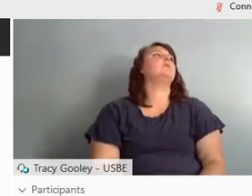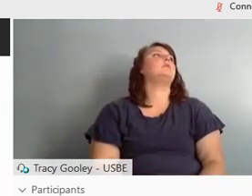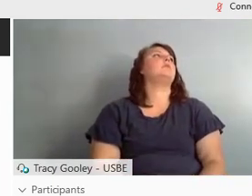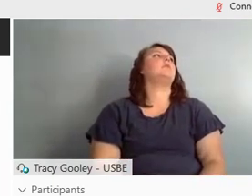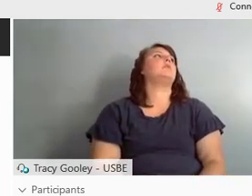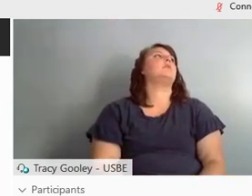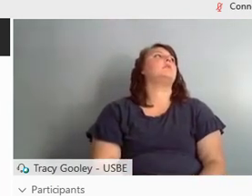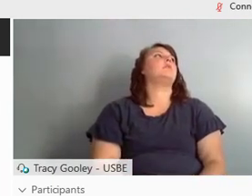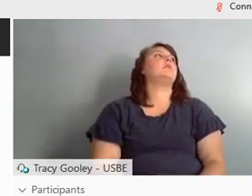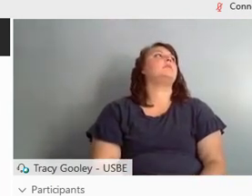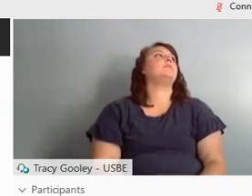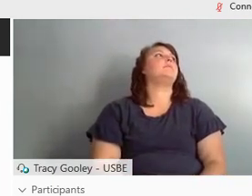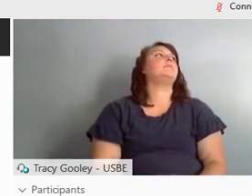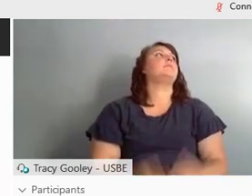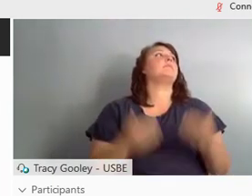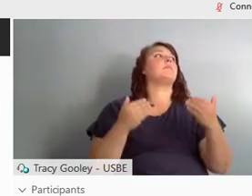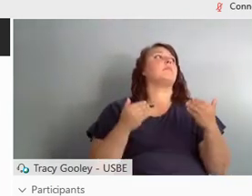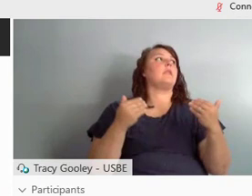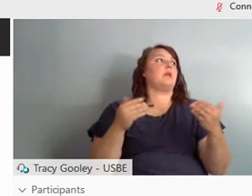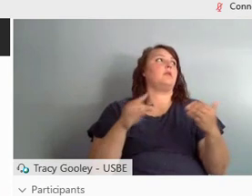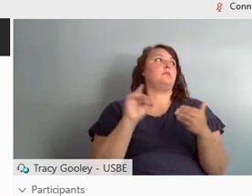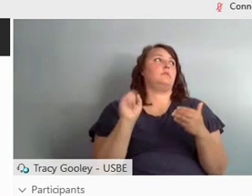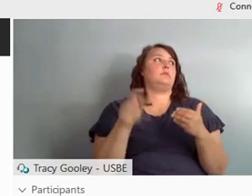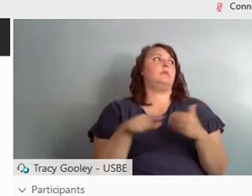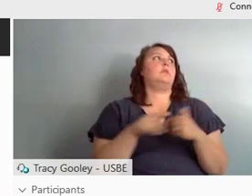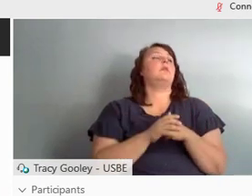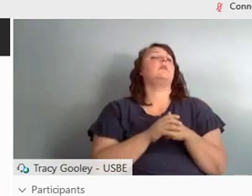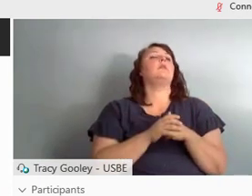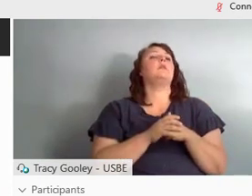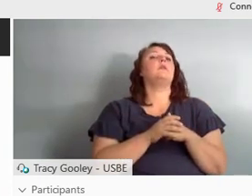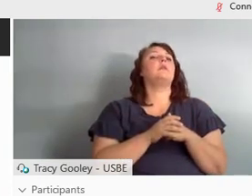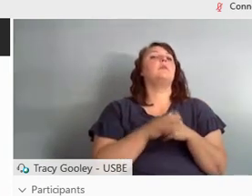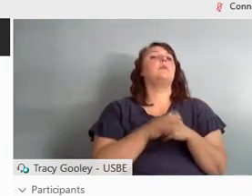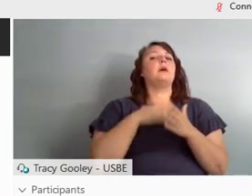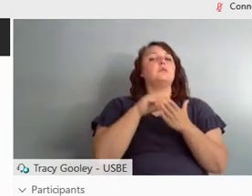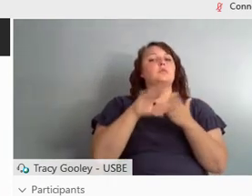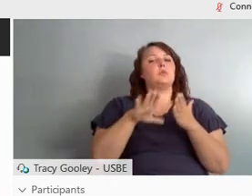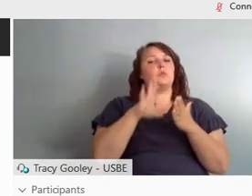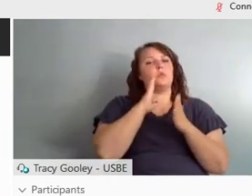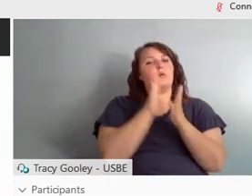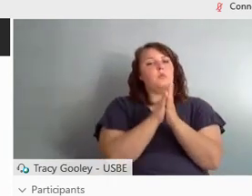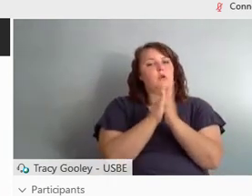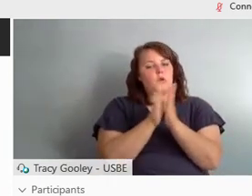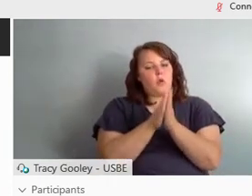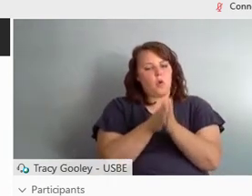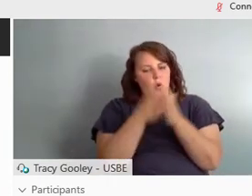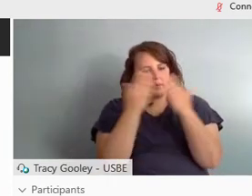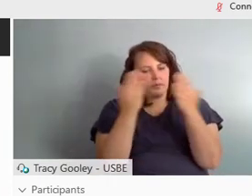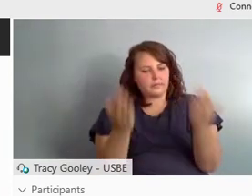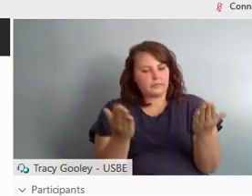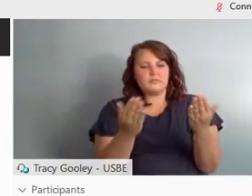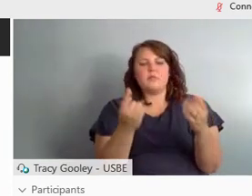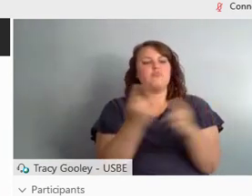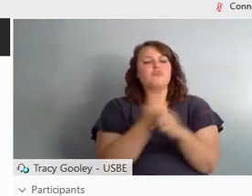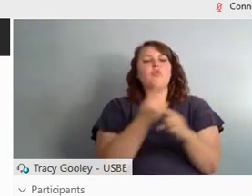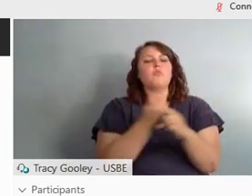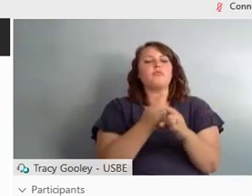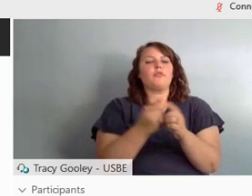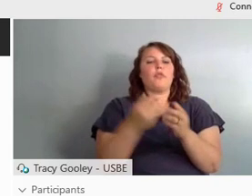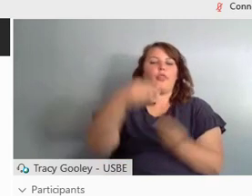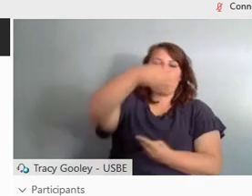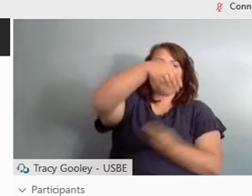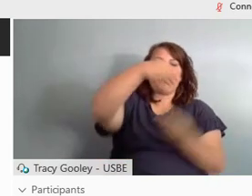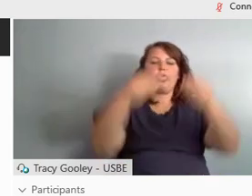All right, moving on to the next question then. My student, let's see, so we'll open a book. Proper orientation is not required. So if you hand them a